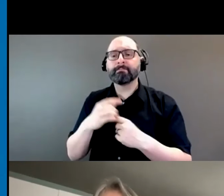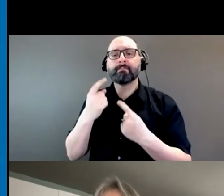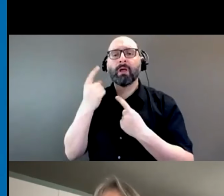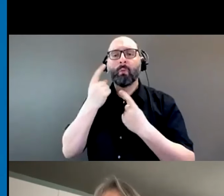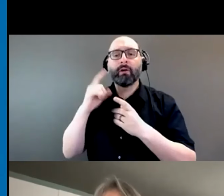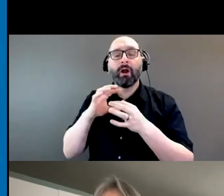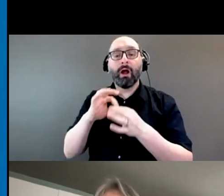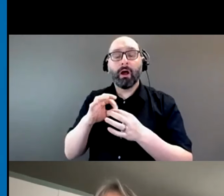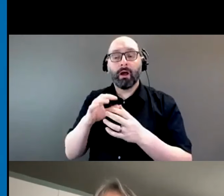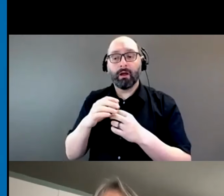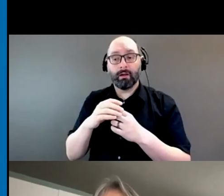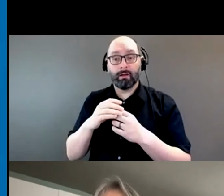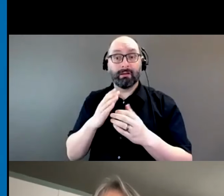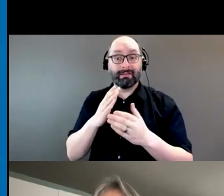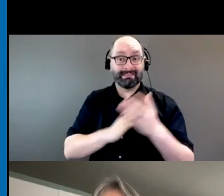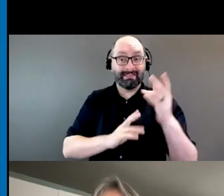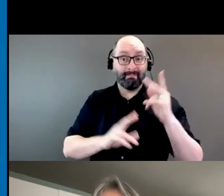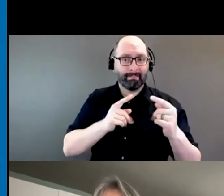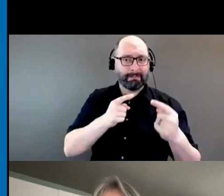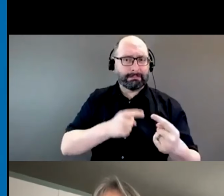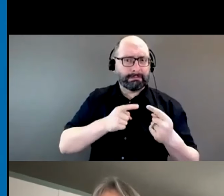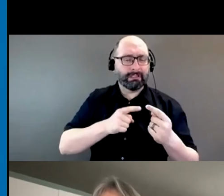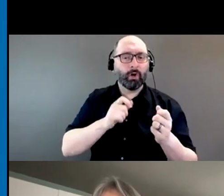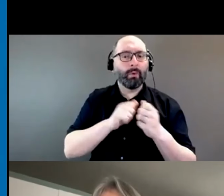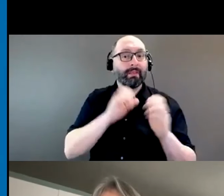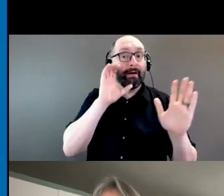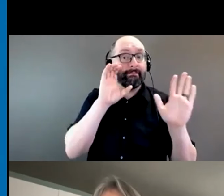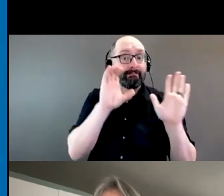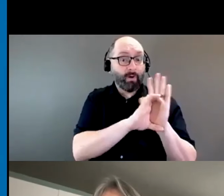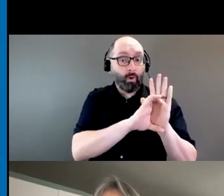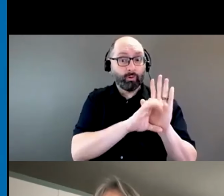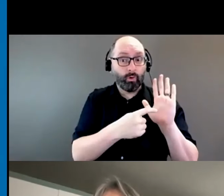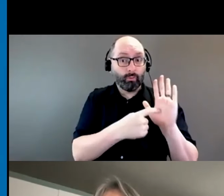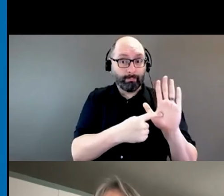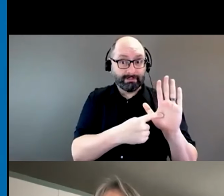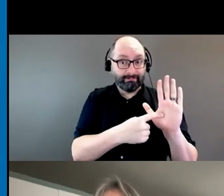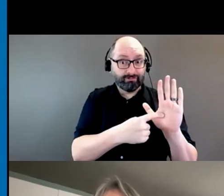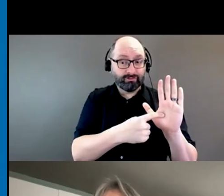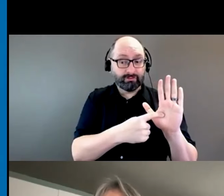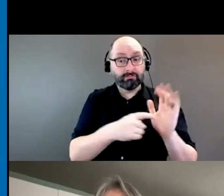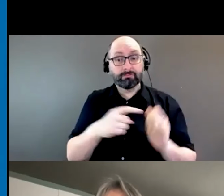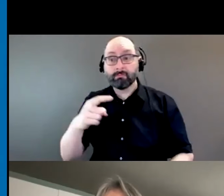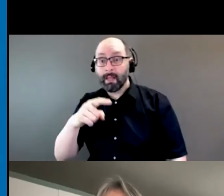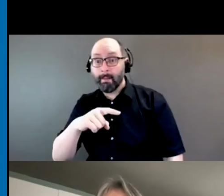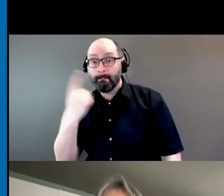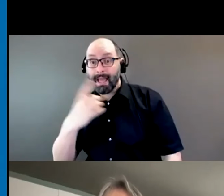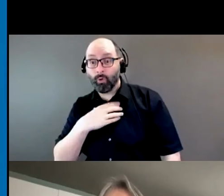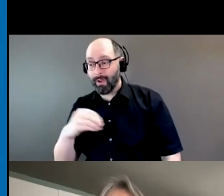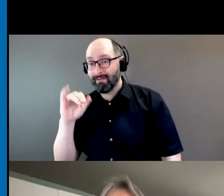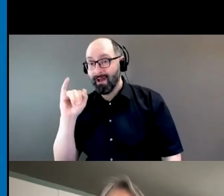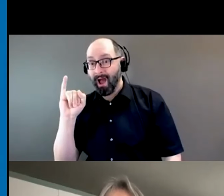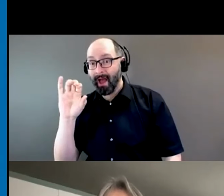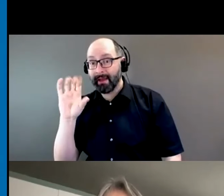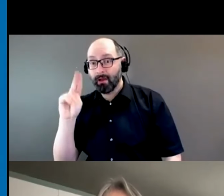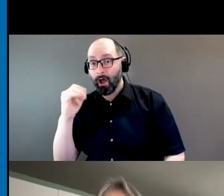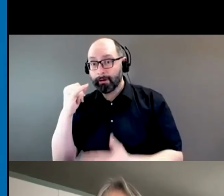the difficulty that some people have with photographic representations, and are black and white icons better for